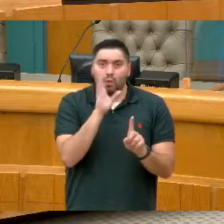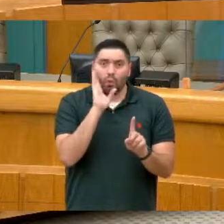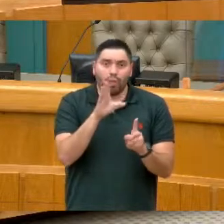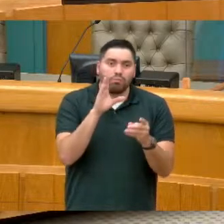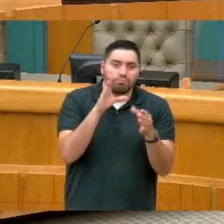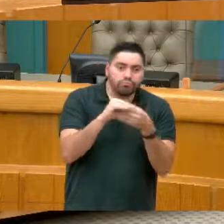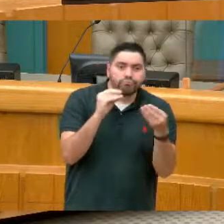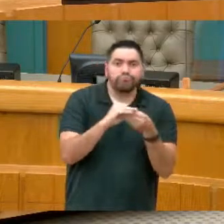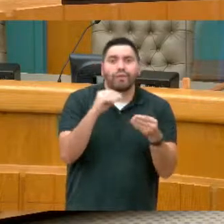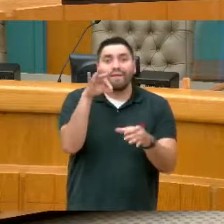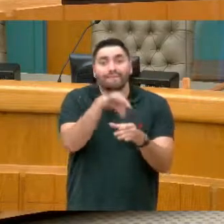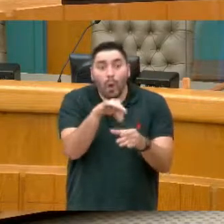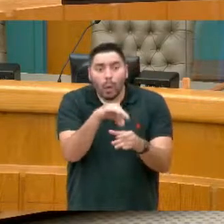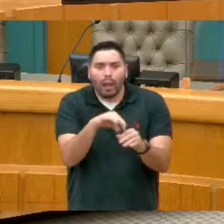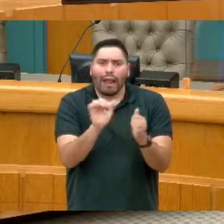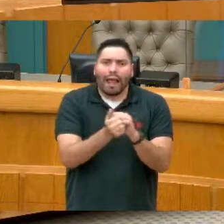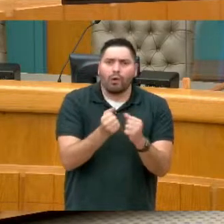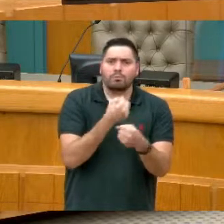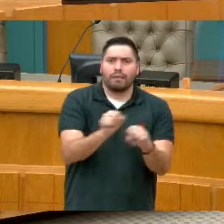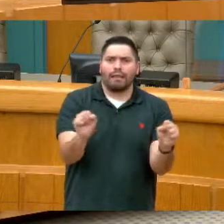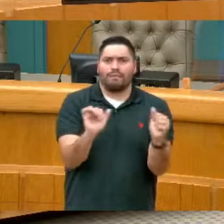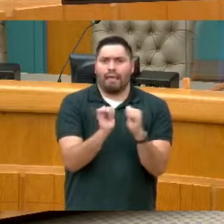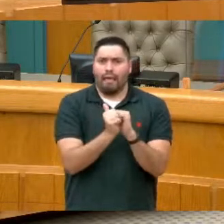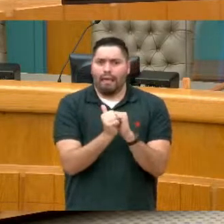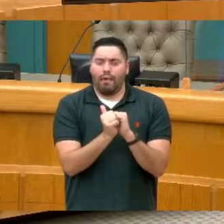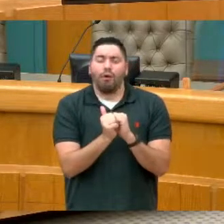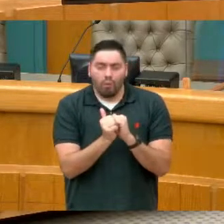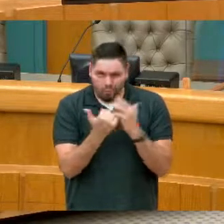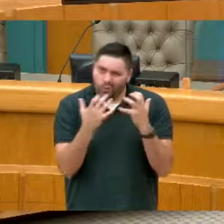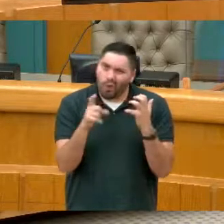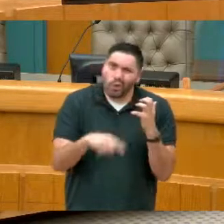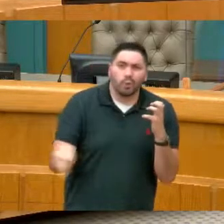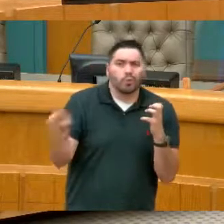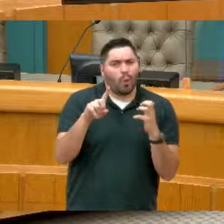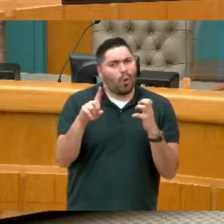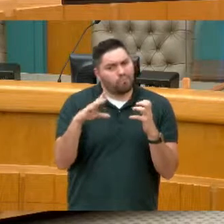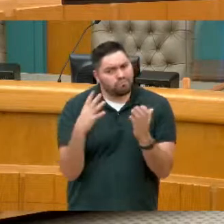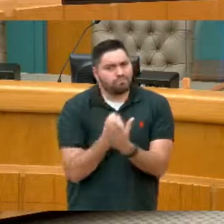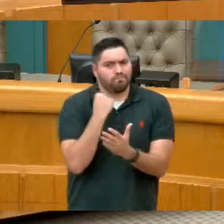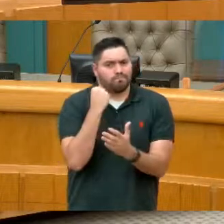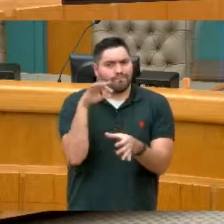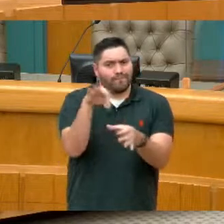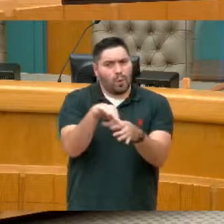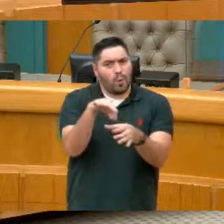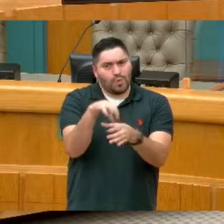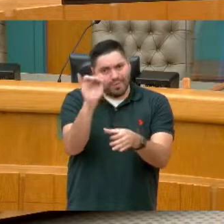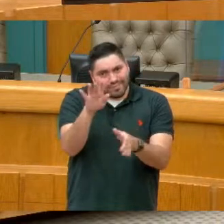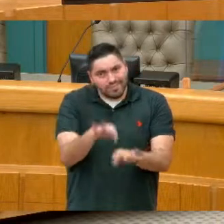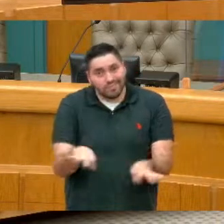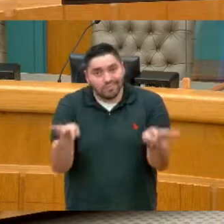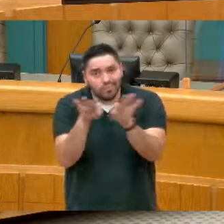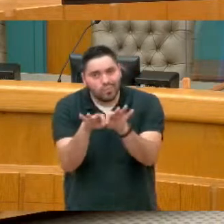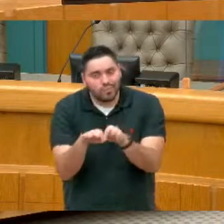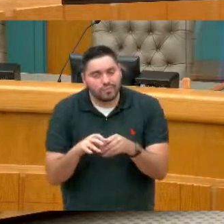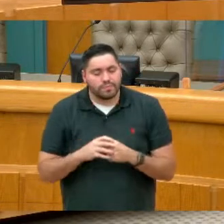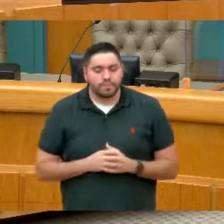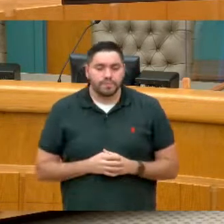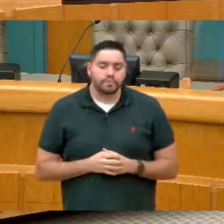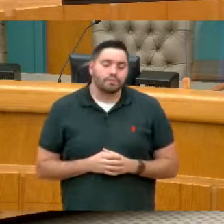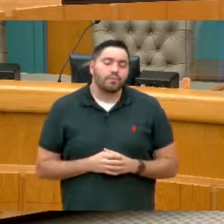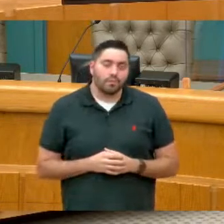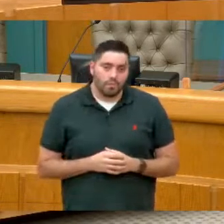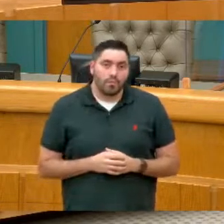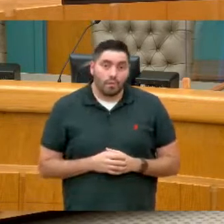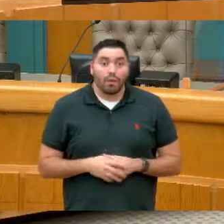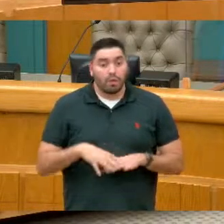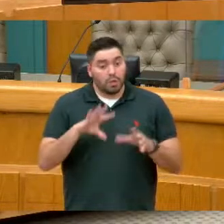come and share the information that she has for you. And then Judge Canales is here to share some things with you.